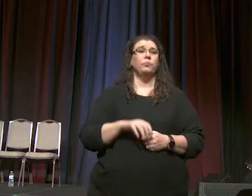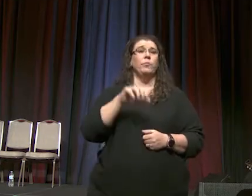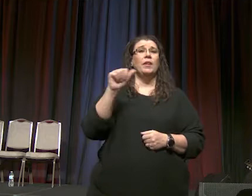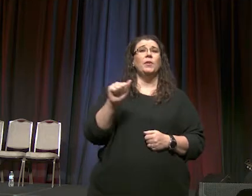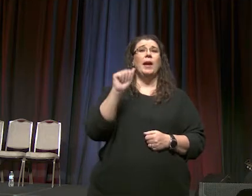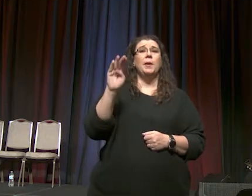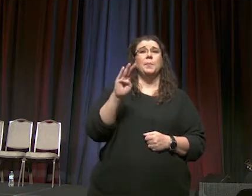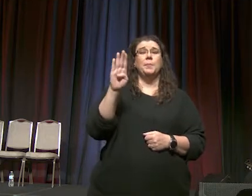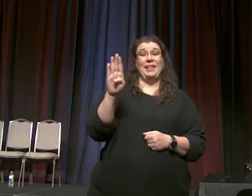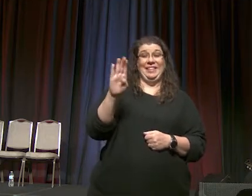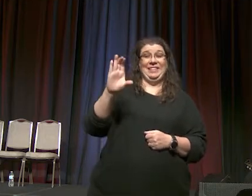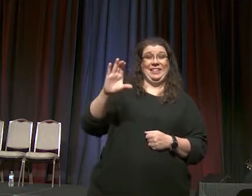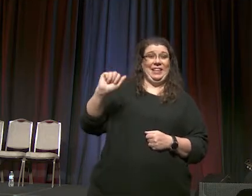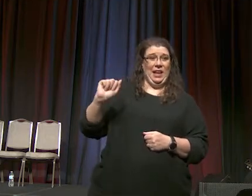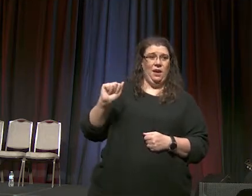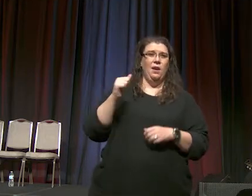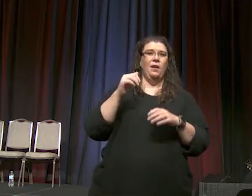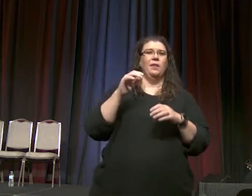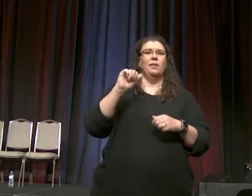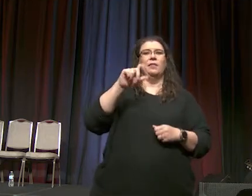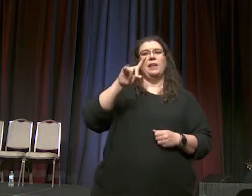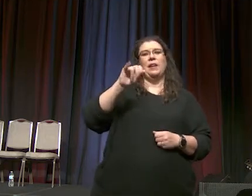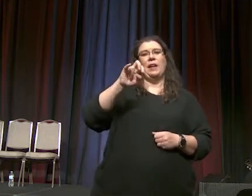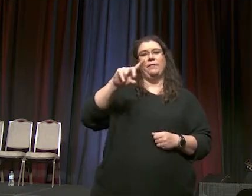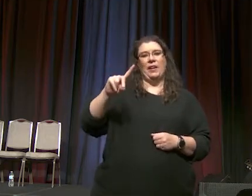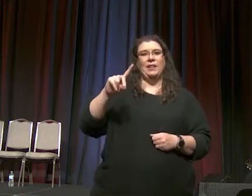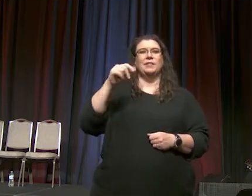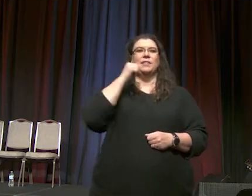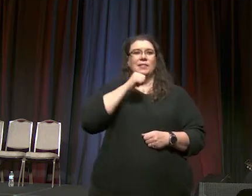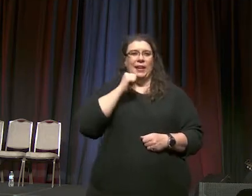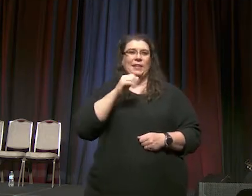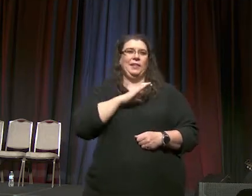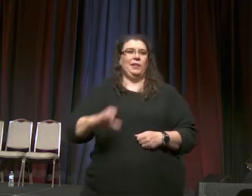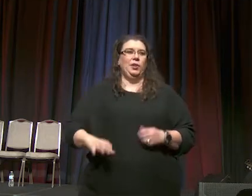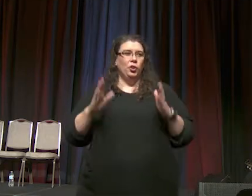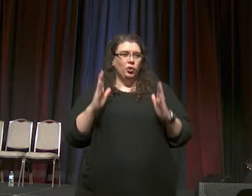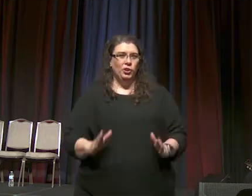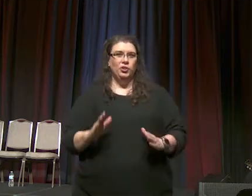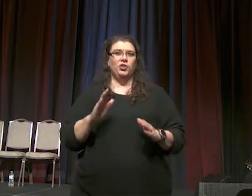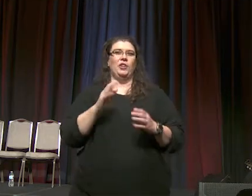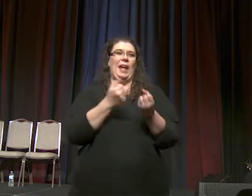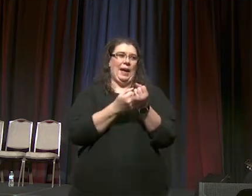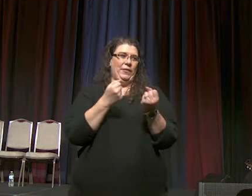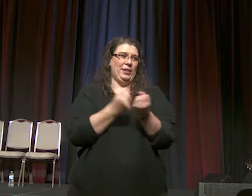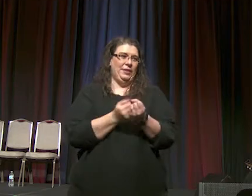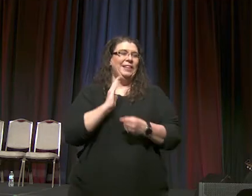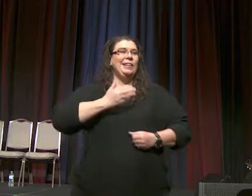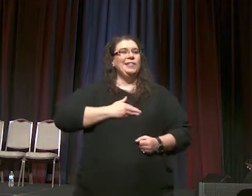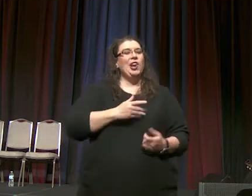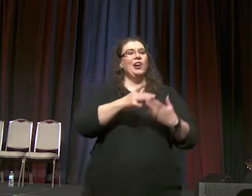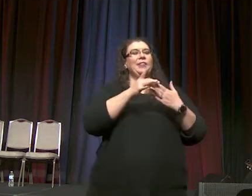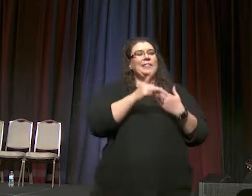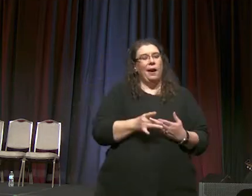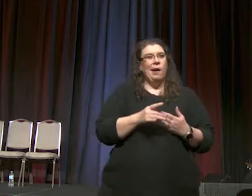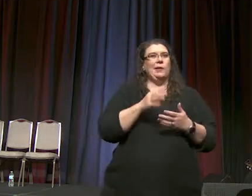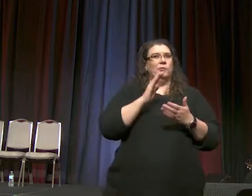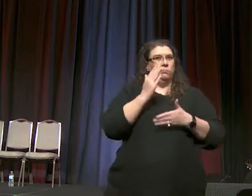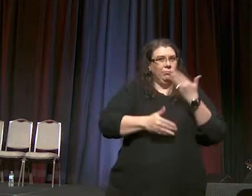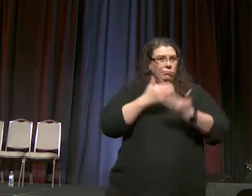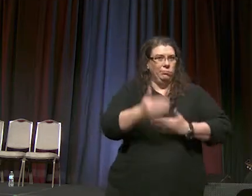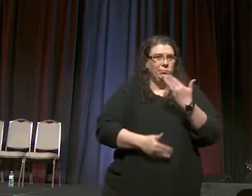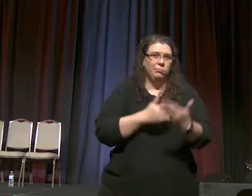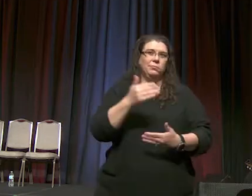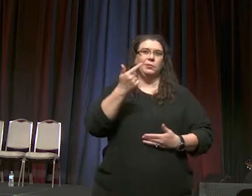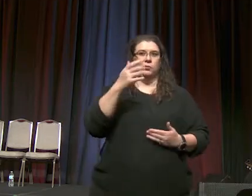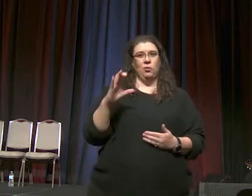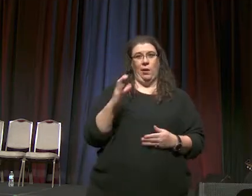the Advanced Daily Christian Advocate, is our guidebook for getting through General Conference.